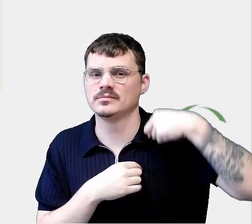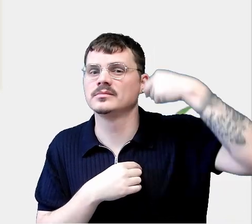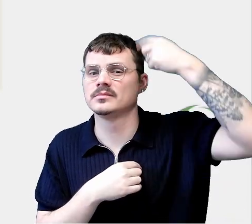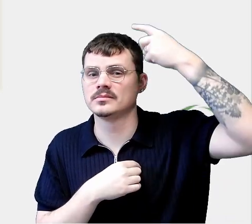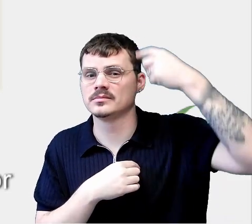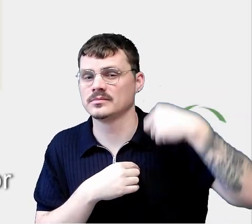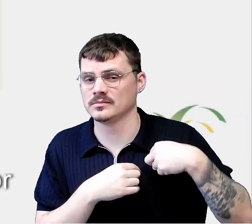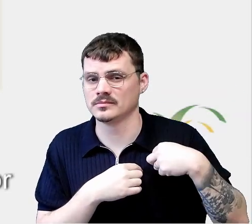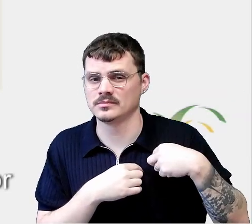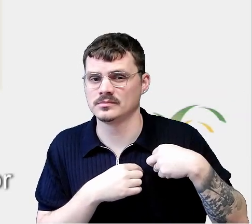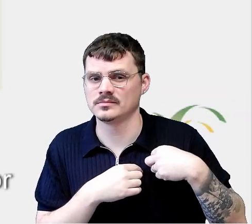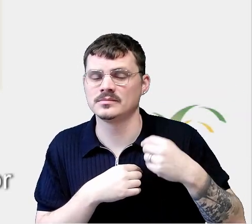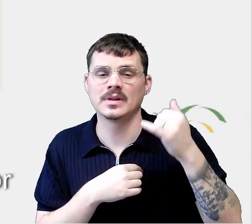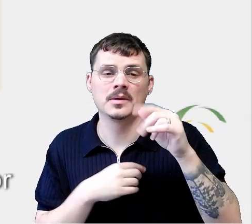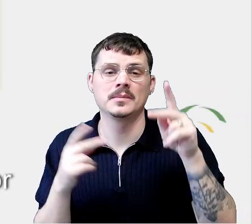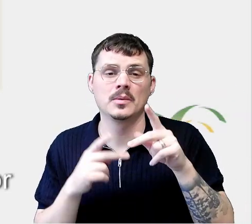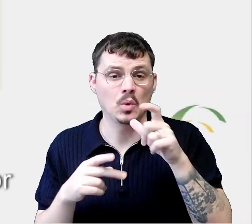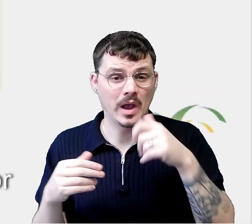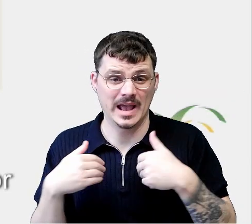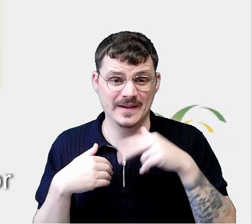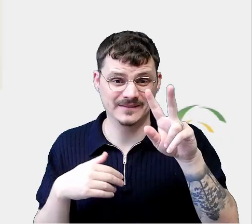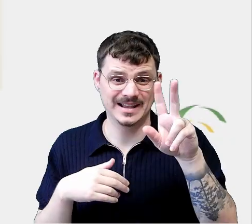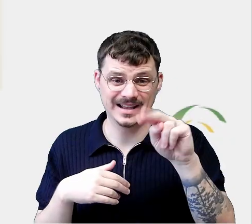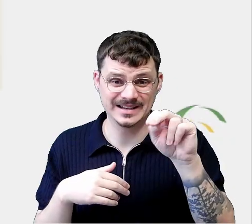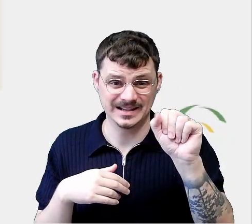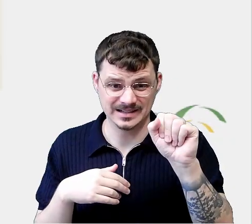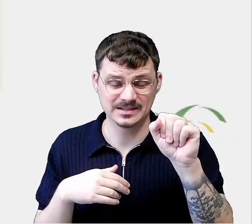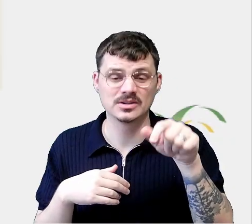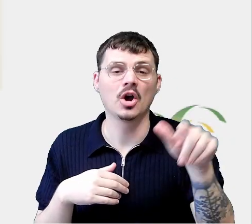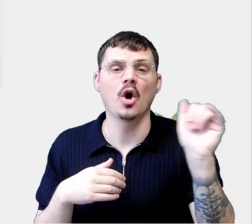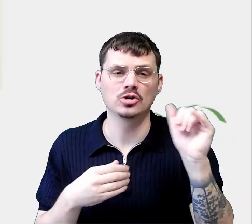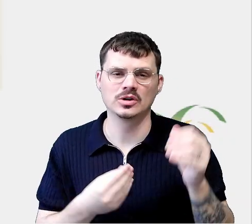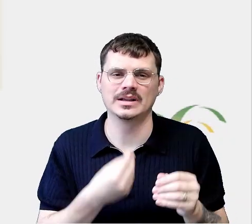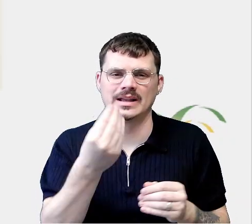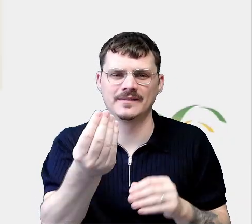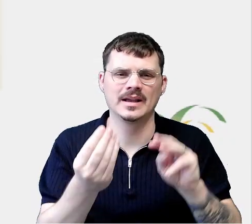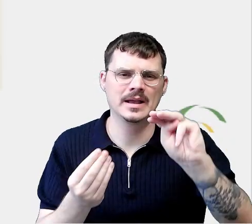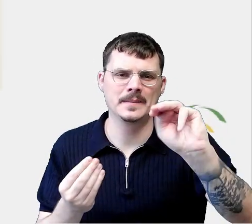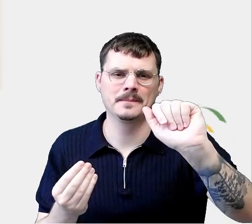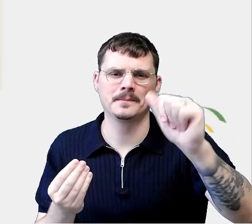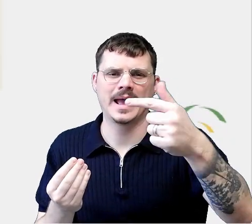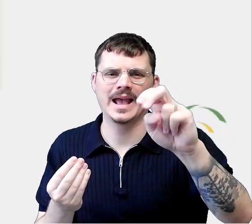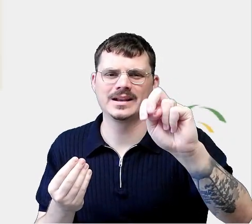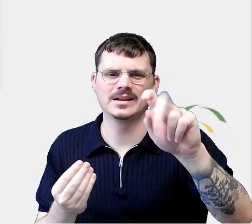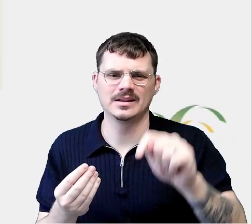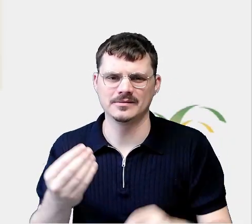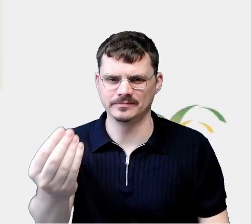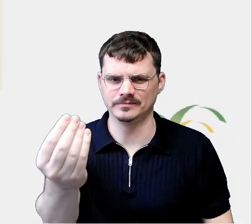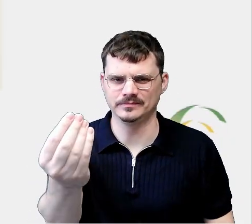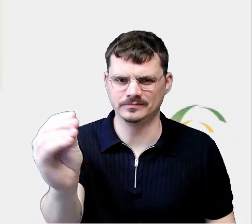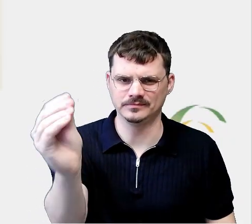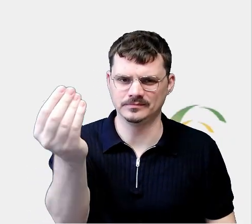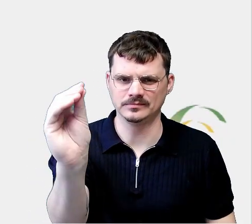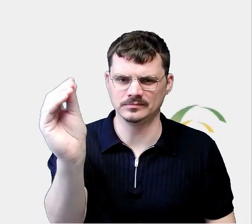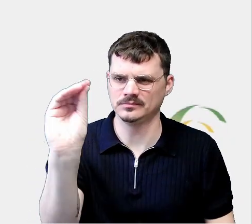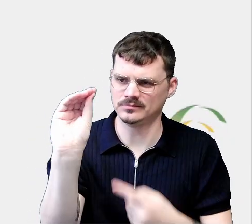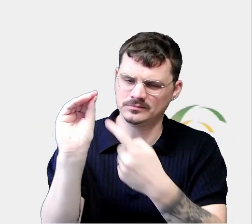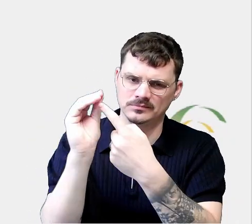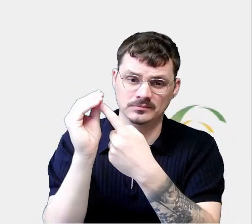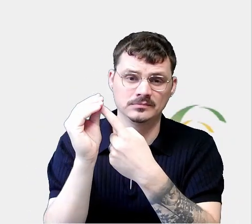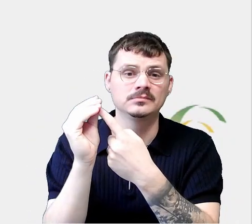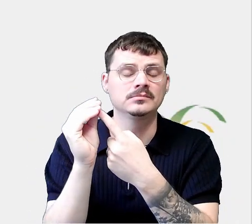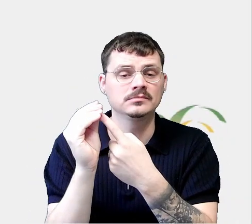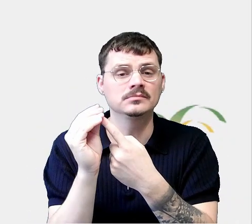south. Now, people with a vagus nerve stimulator are also issued a magnet, a thing in their hand.